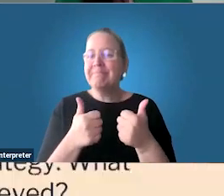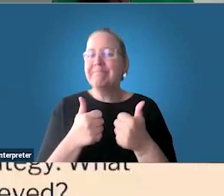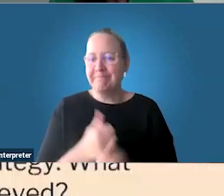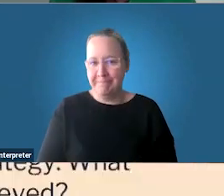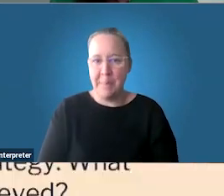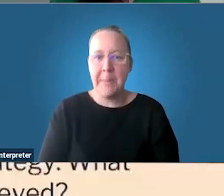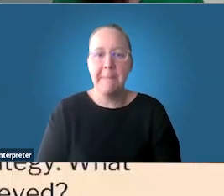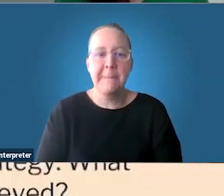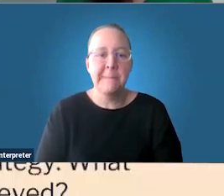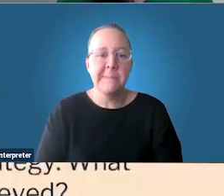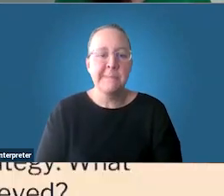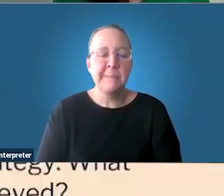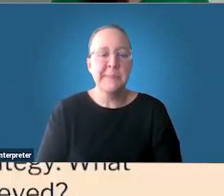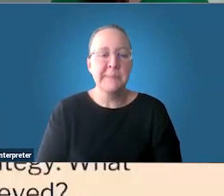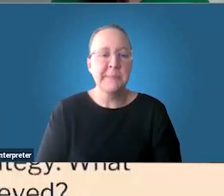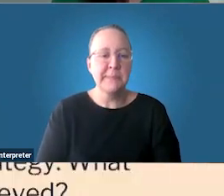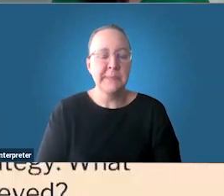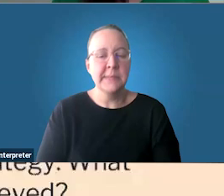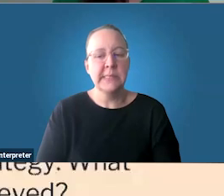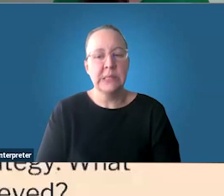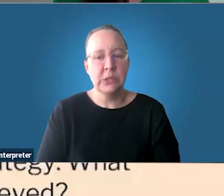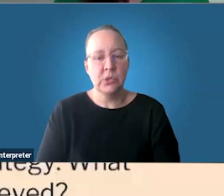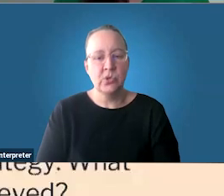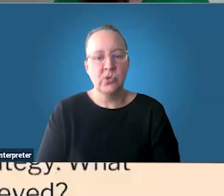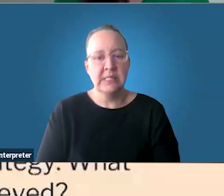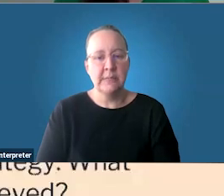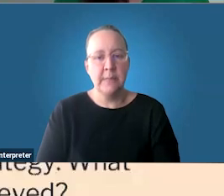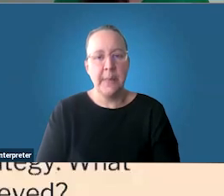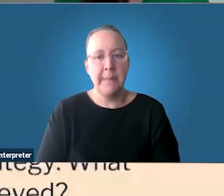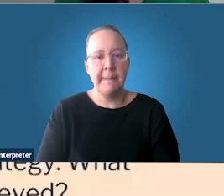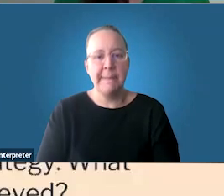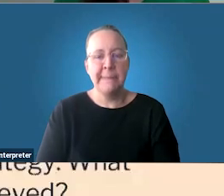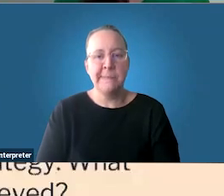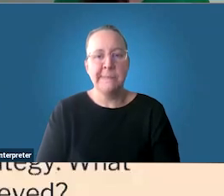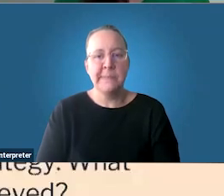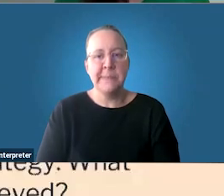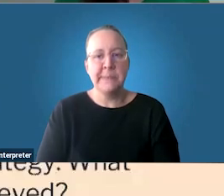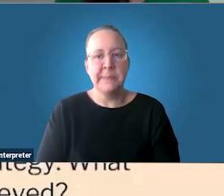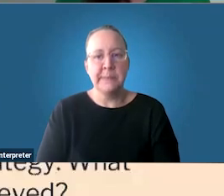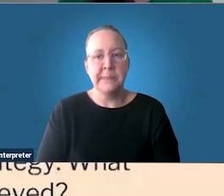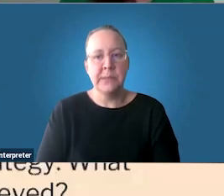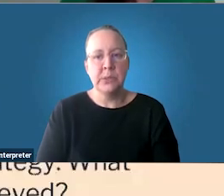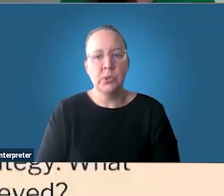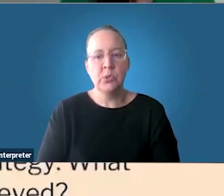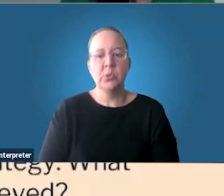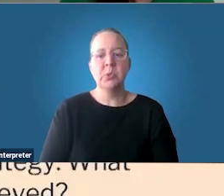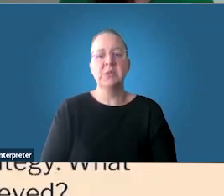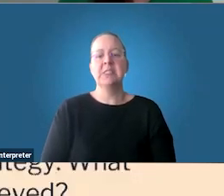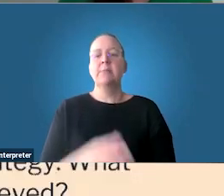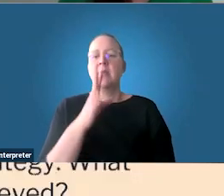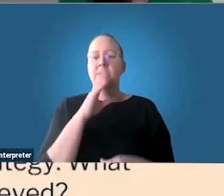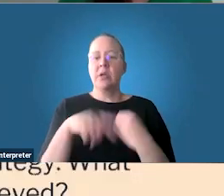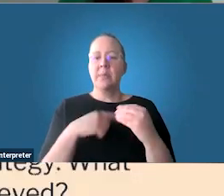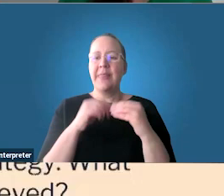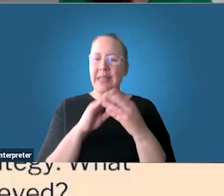appreciate it. So I will jump in just quickly on what is the